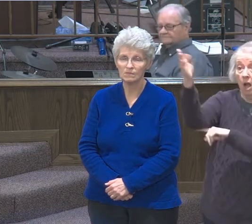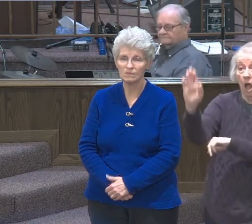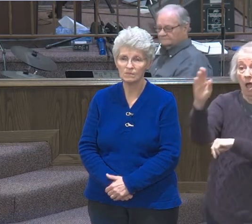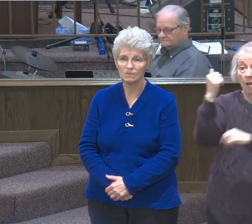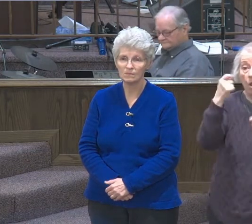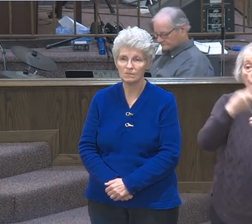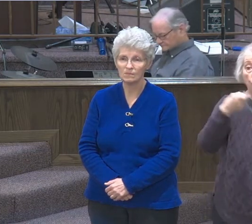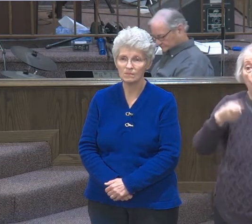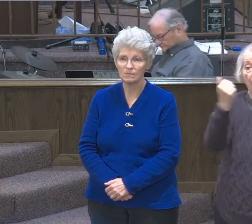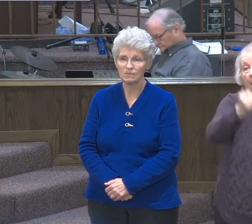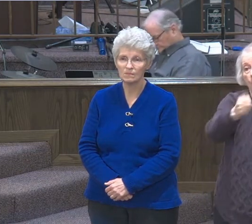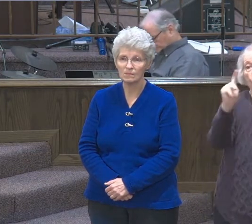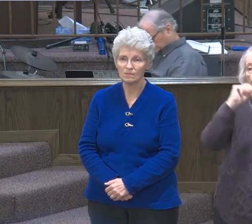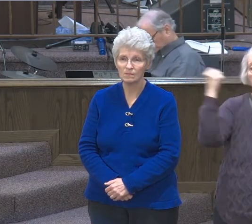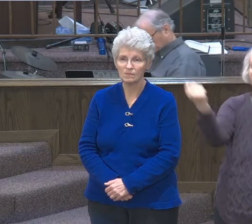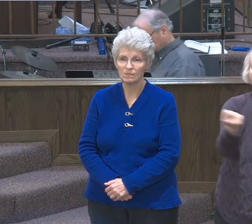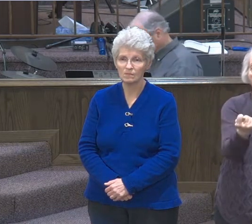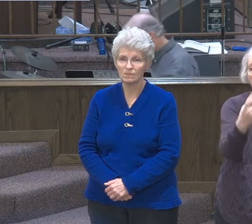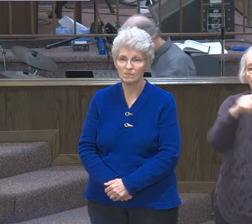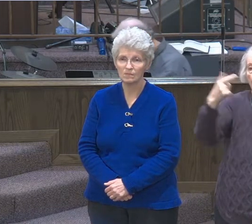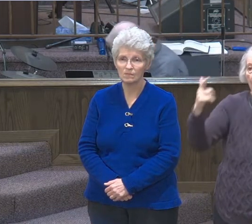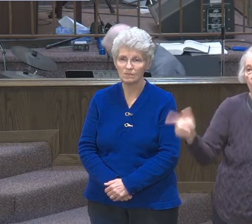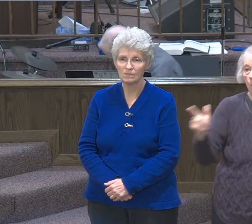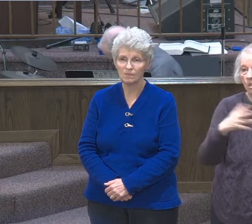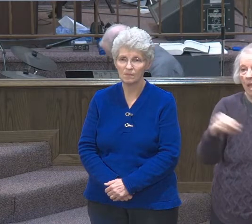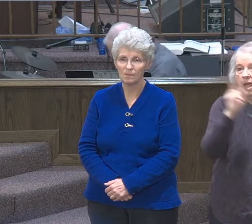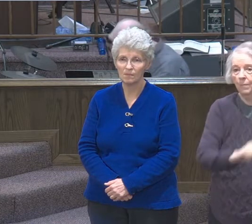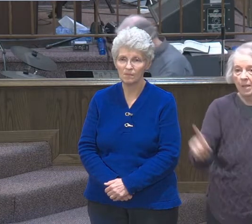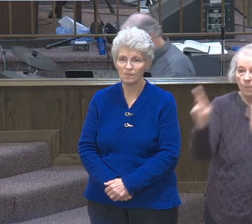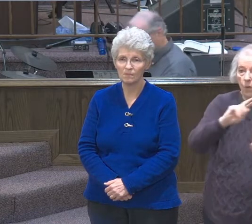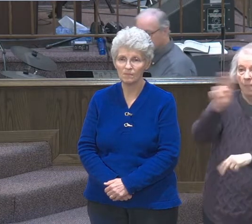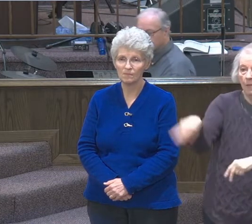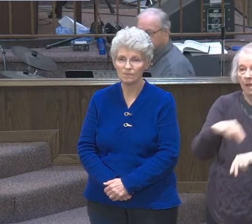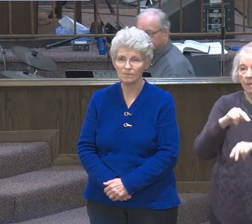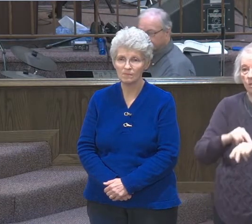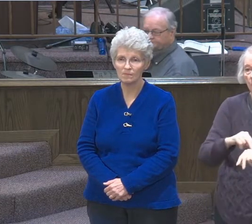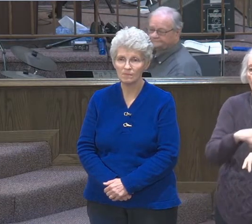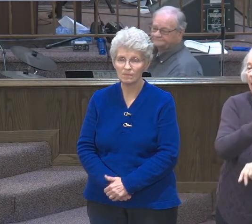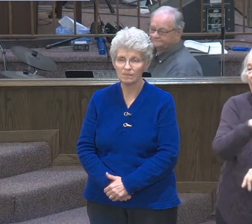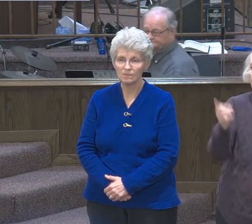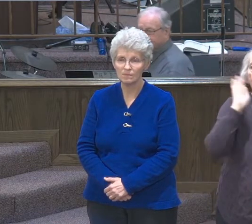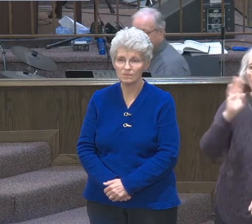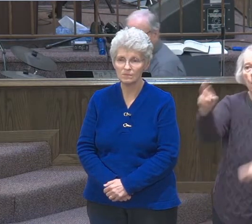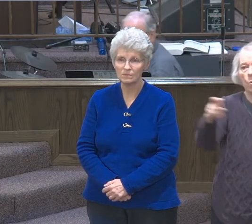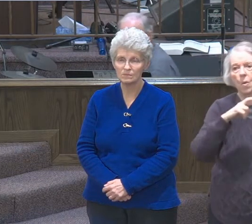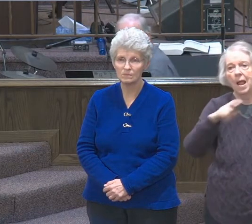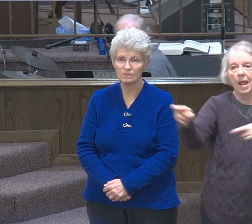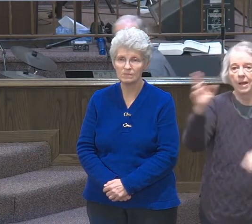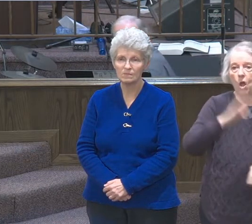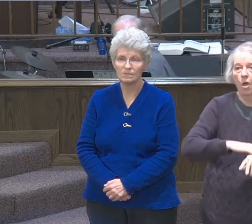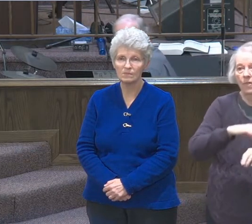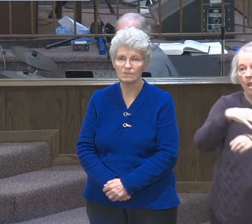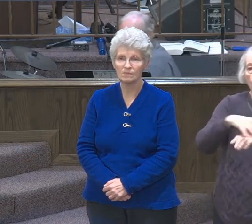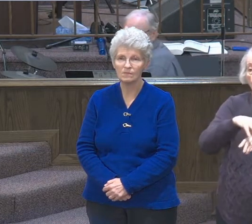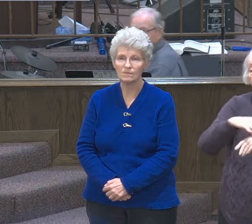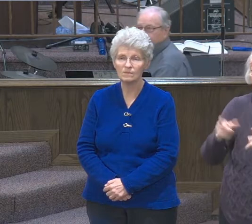you had made them a kingdom and priests to our God, and they shall reign on the earth."